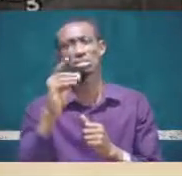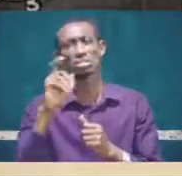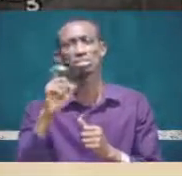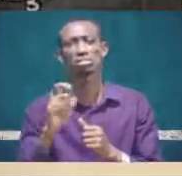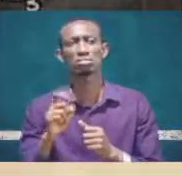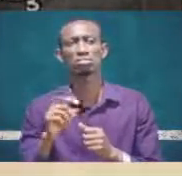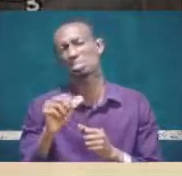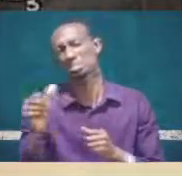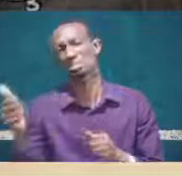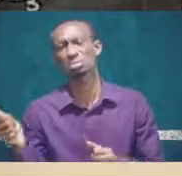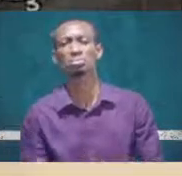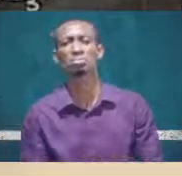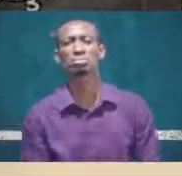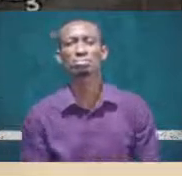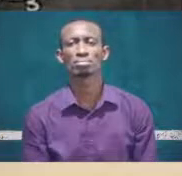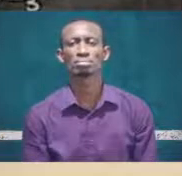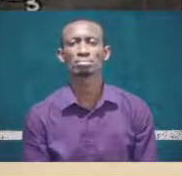on.